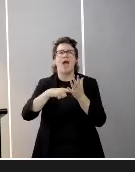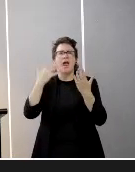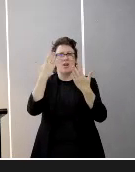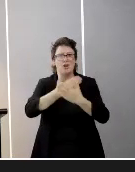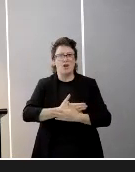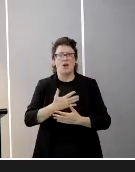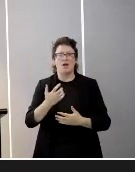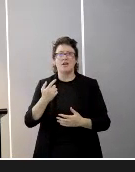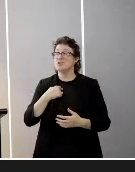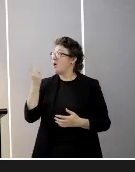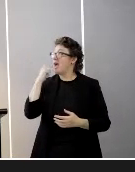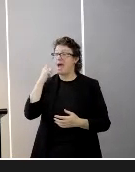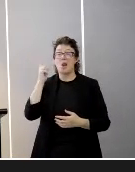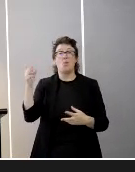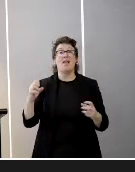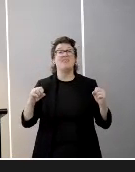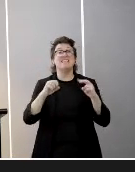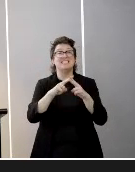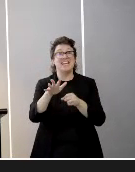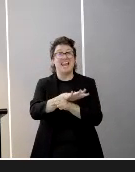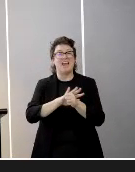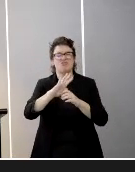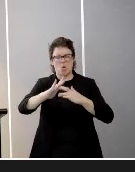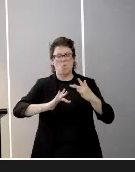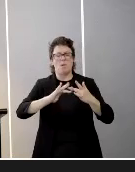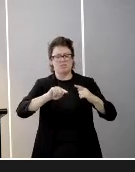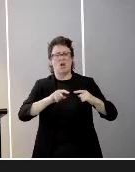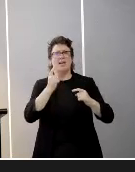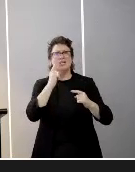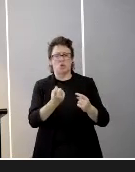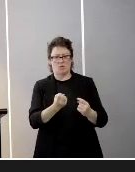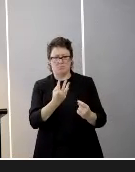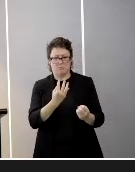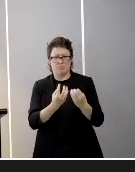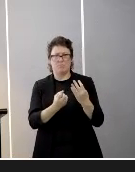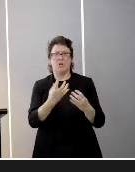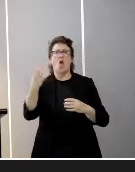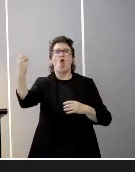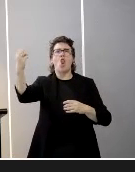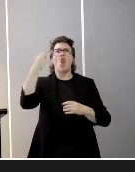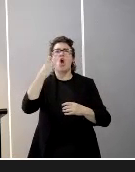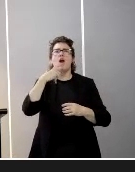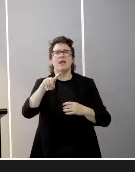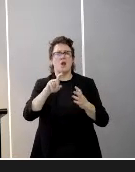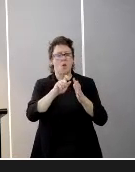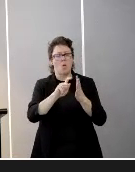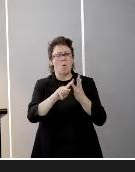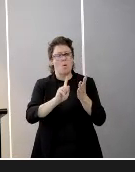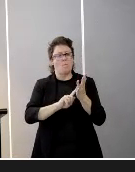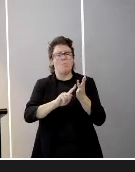searched up the Sydney area on this website that shows light pollution at night. And Sydney's really lit